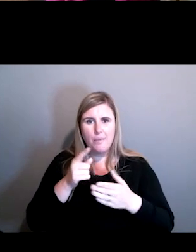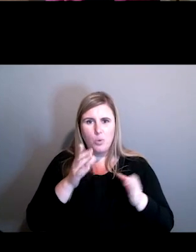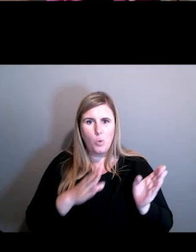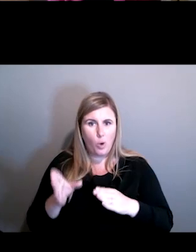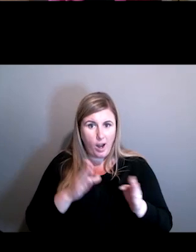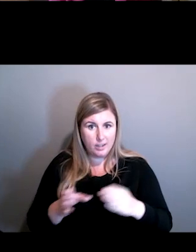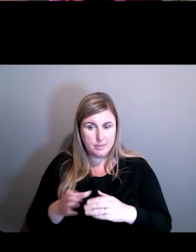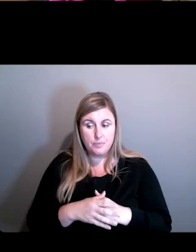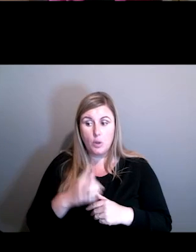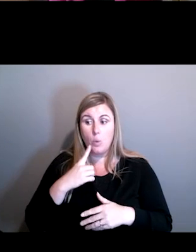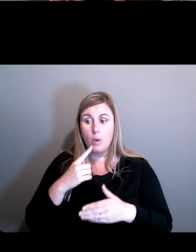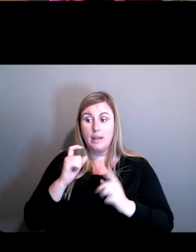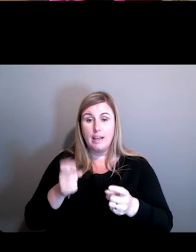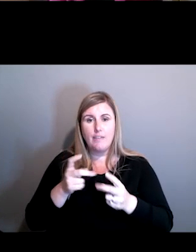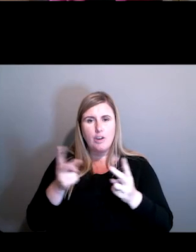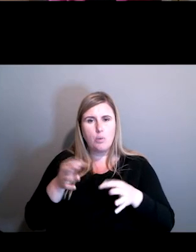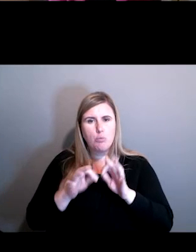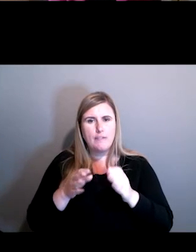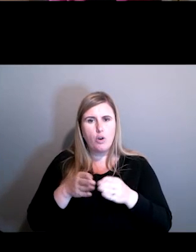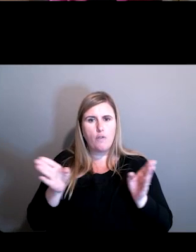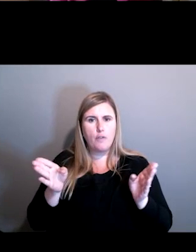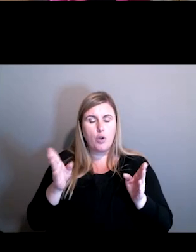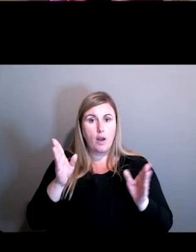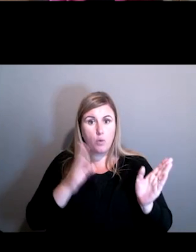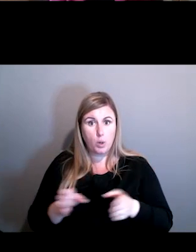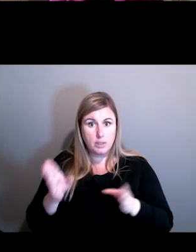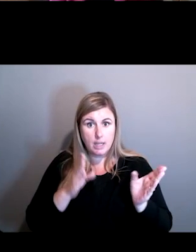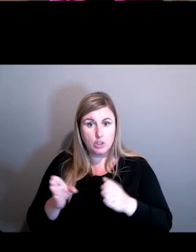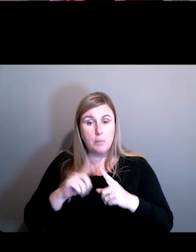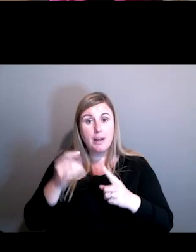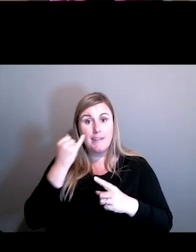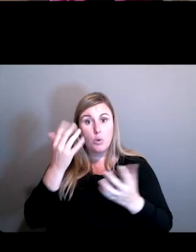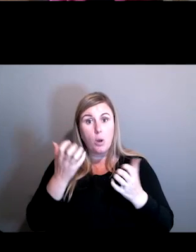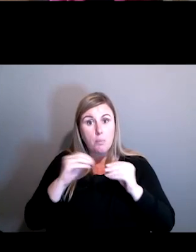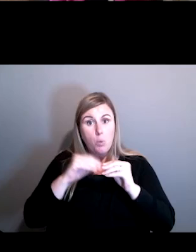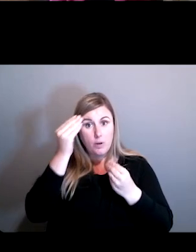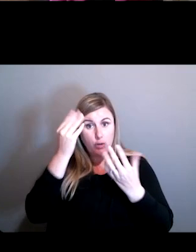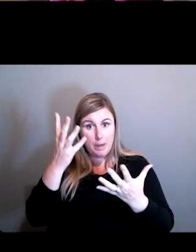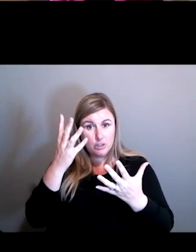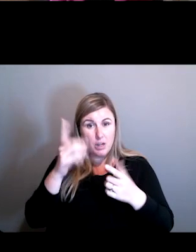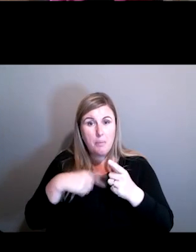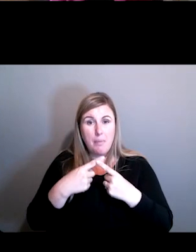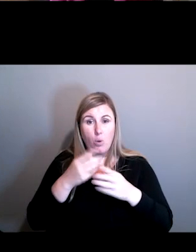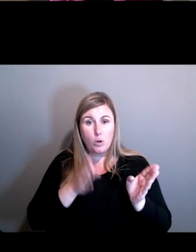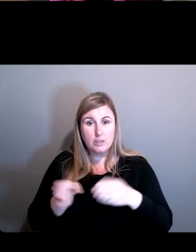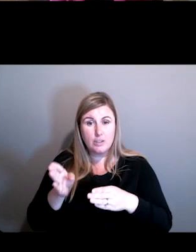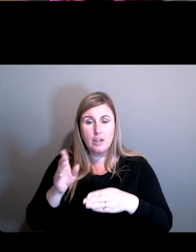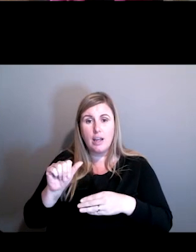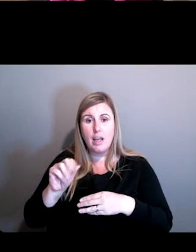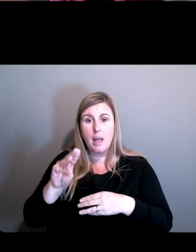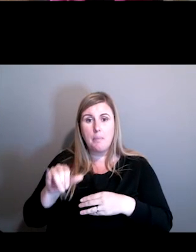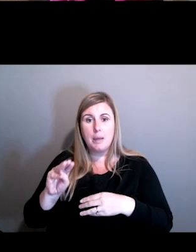this. We are going to give you a very brief overview of organization, but if you want more information about organization, Amy Miller